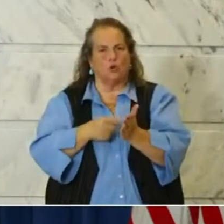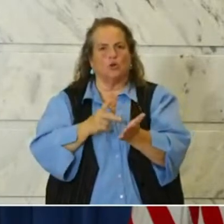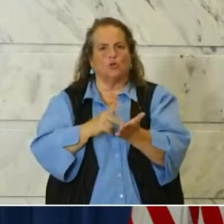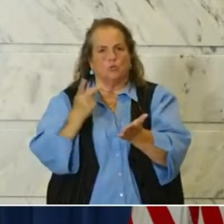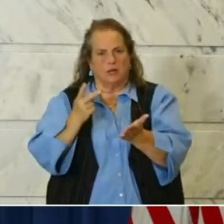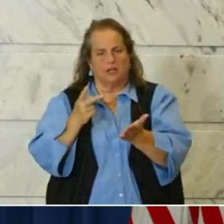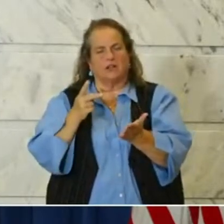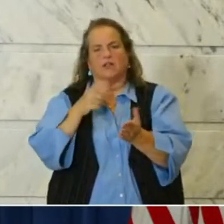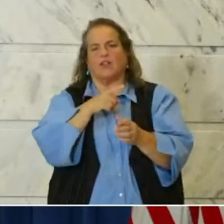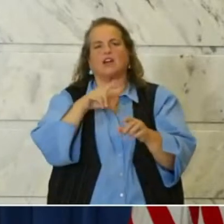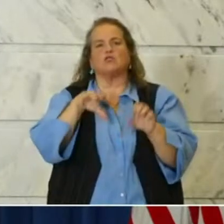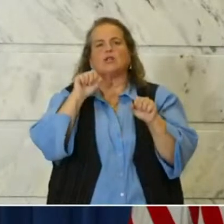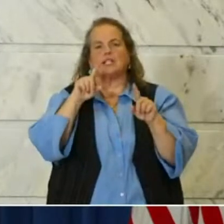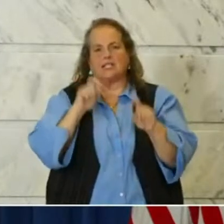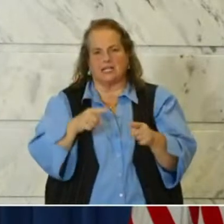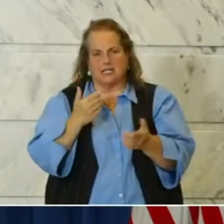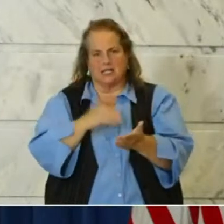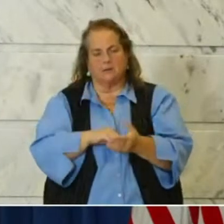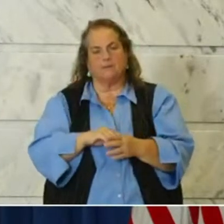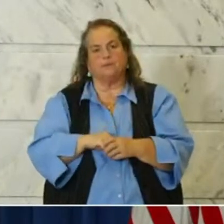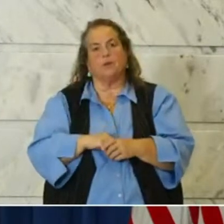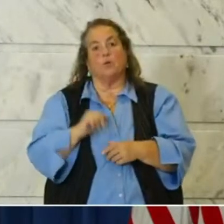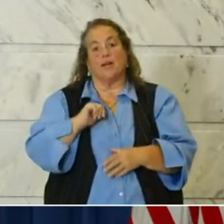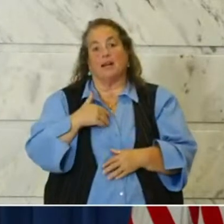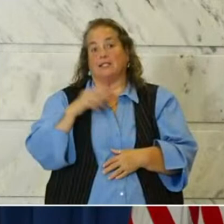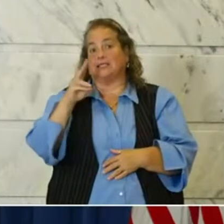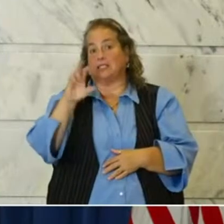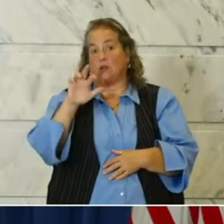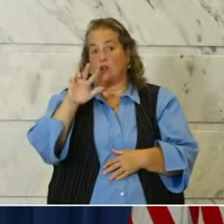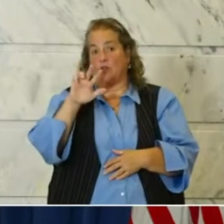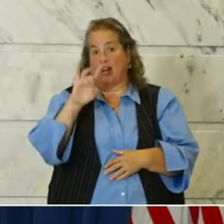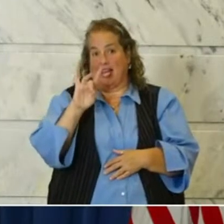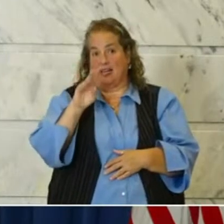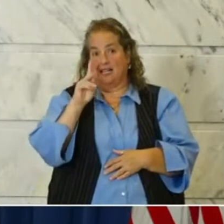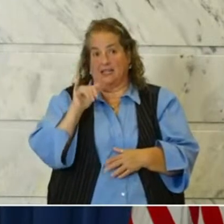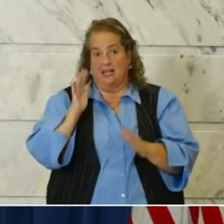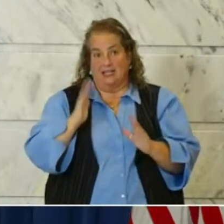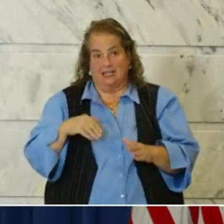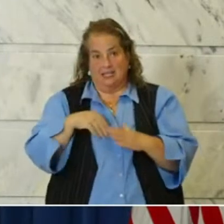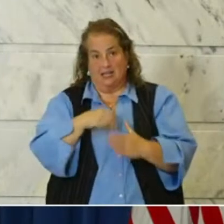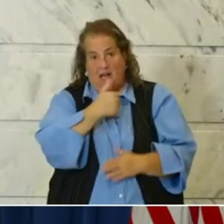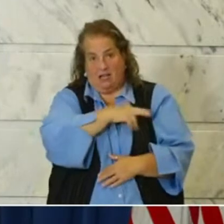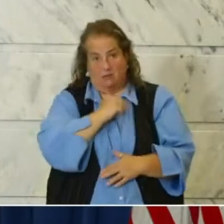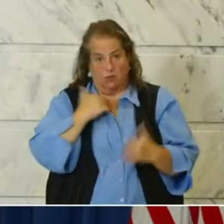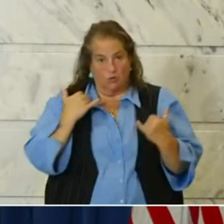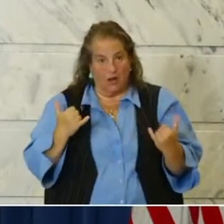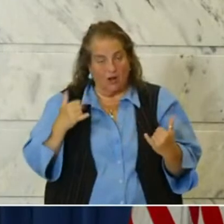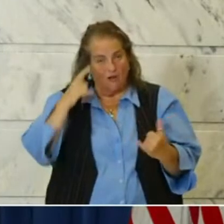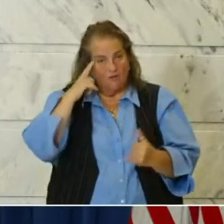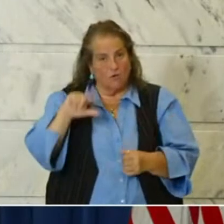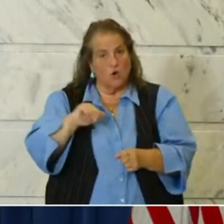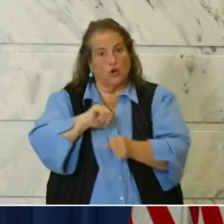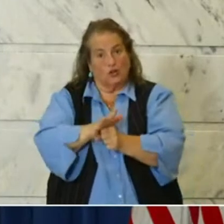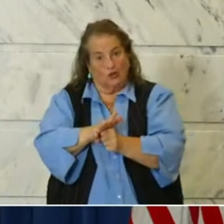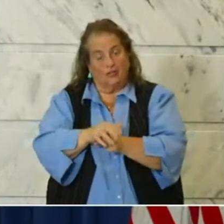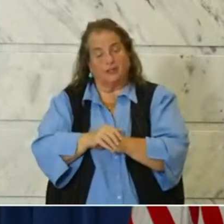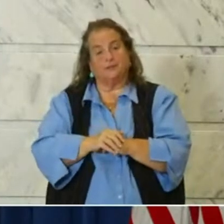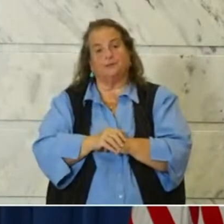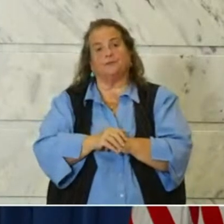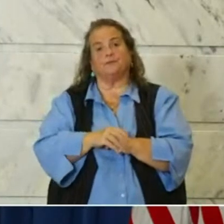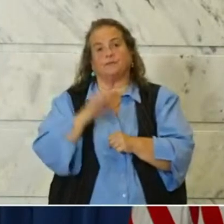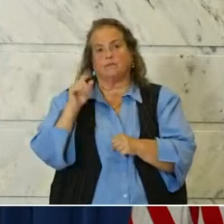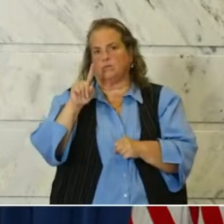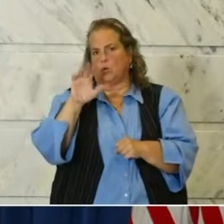today's. We have 638 Kentuckians in the hospital right now for COVID-19